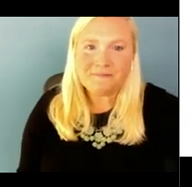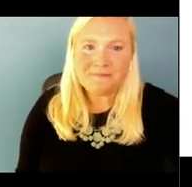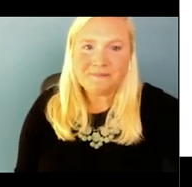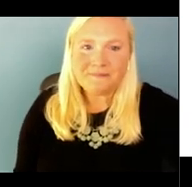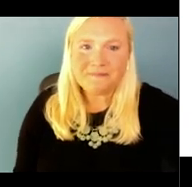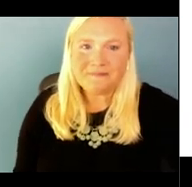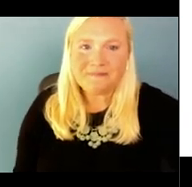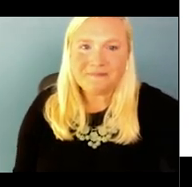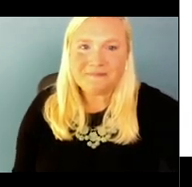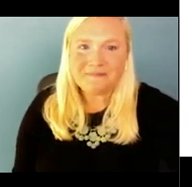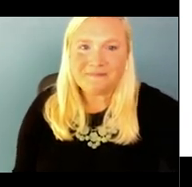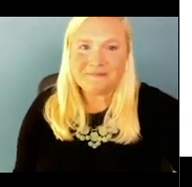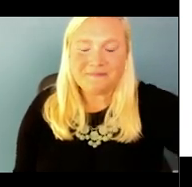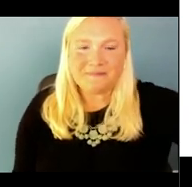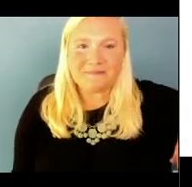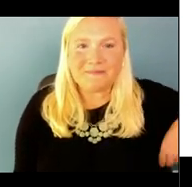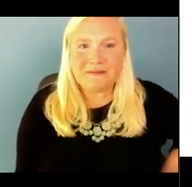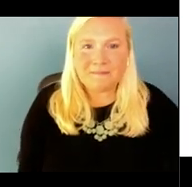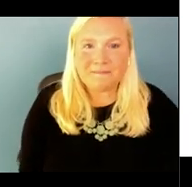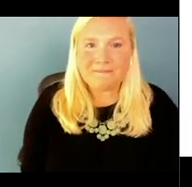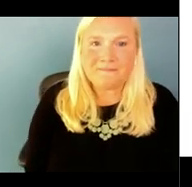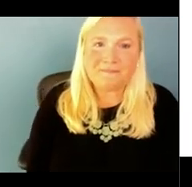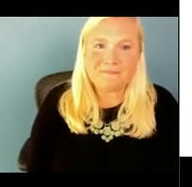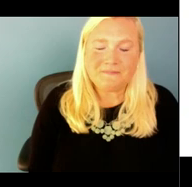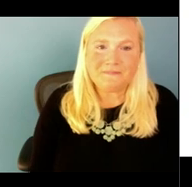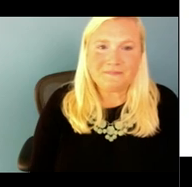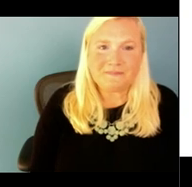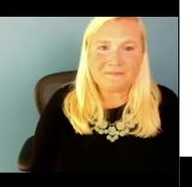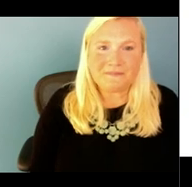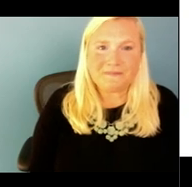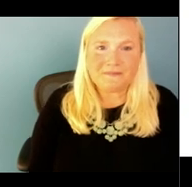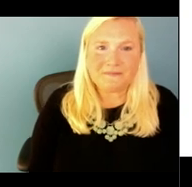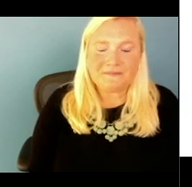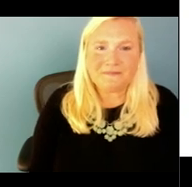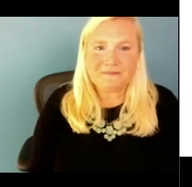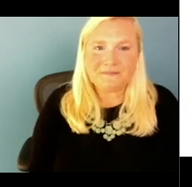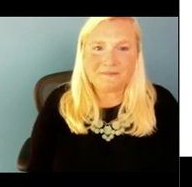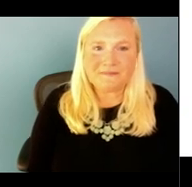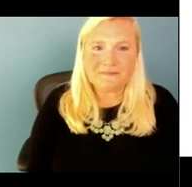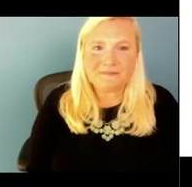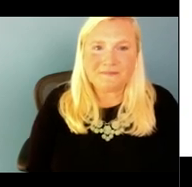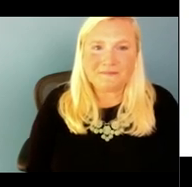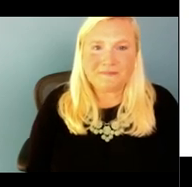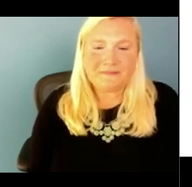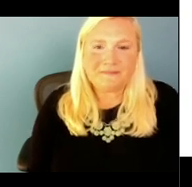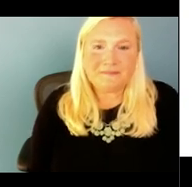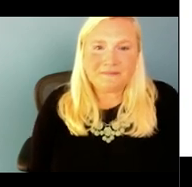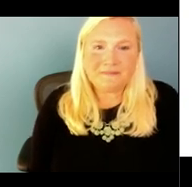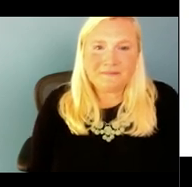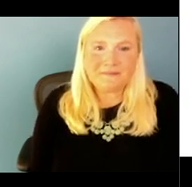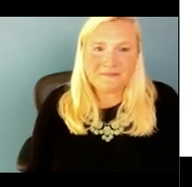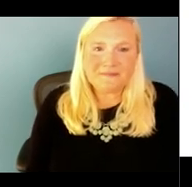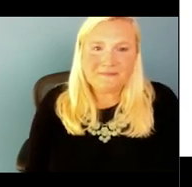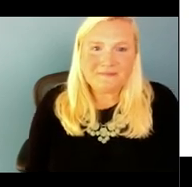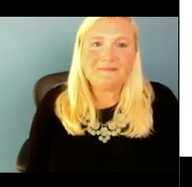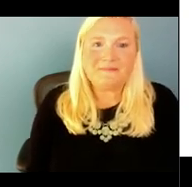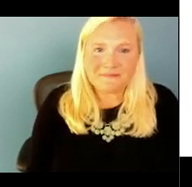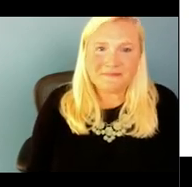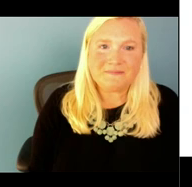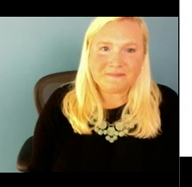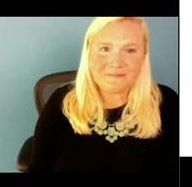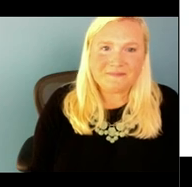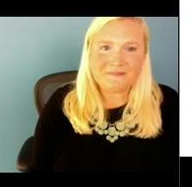have to fix anything. The most powerful thing that we can do as clinicians is be with our clients.